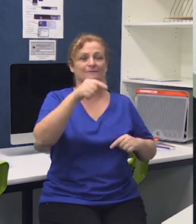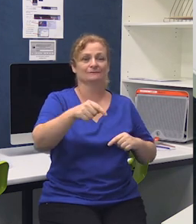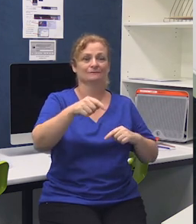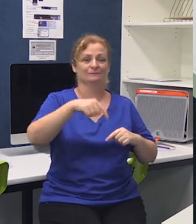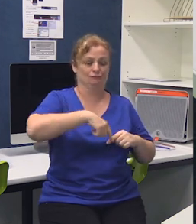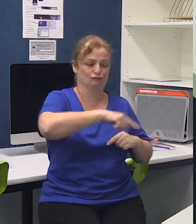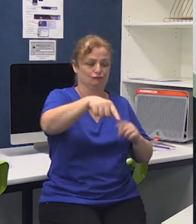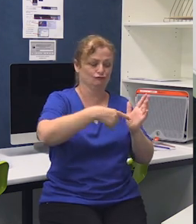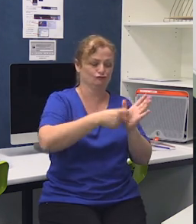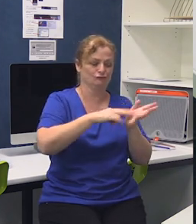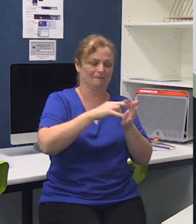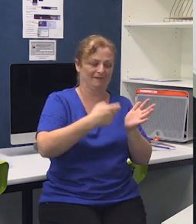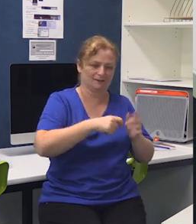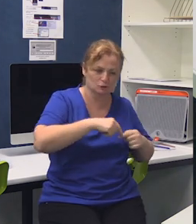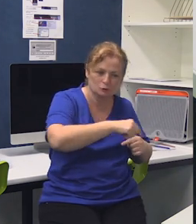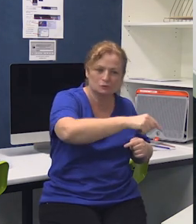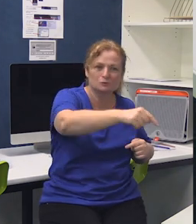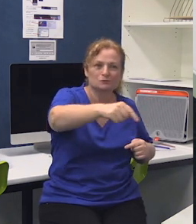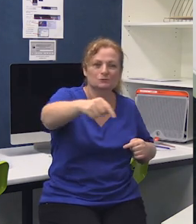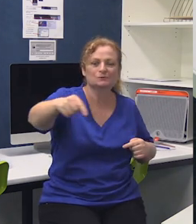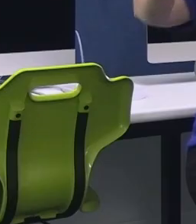transferred around the circuit.